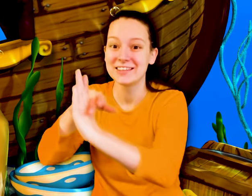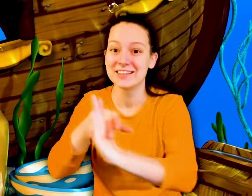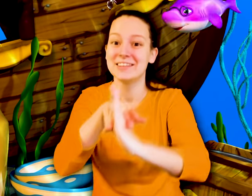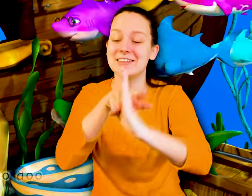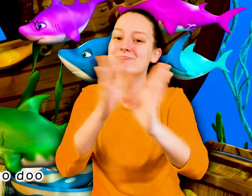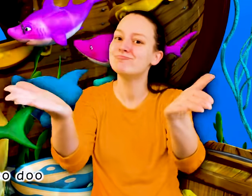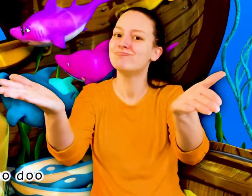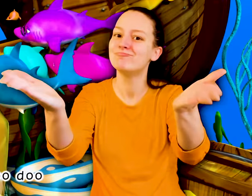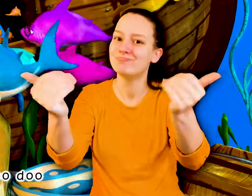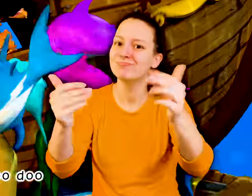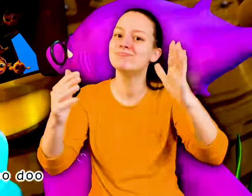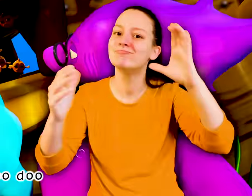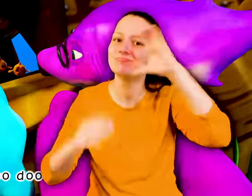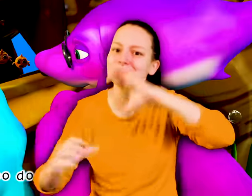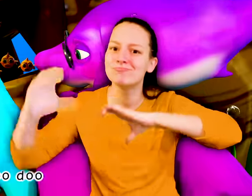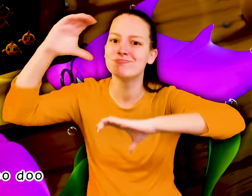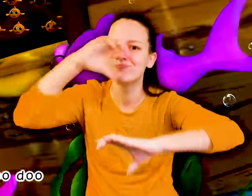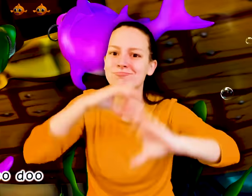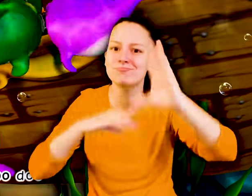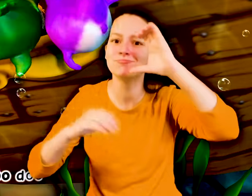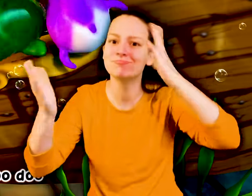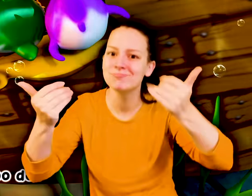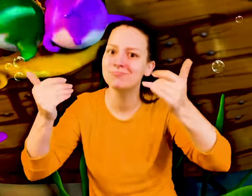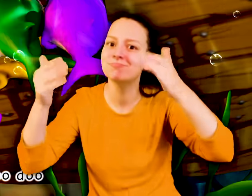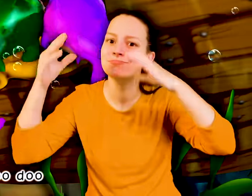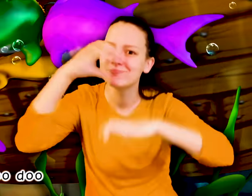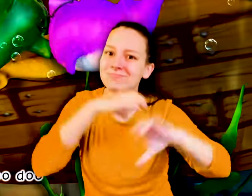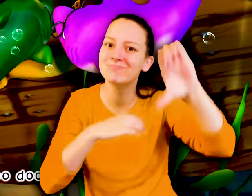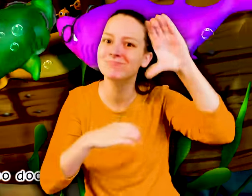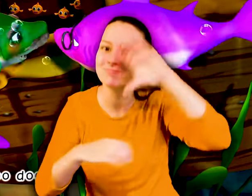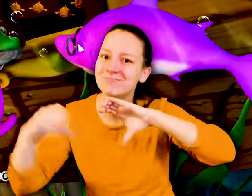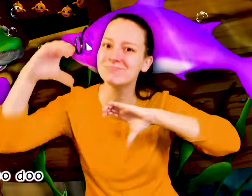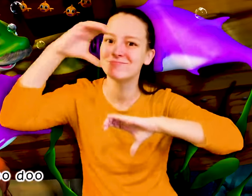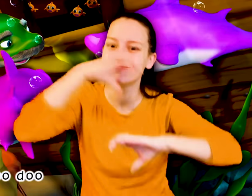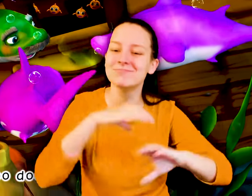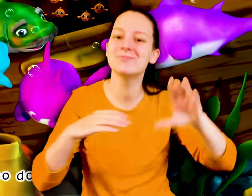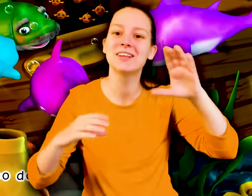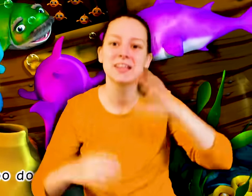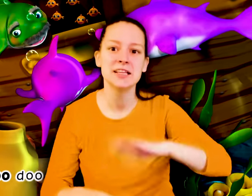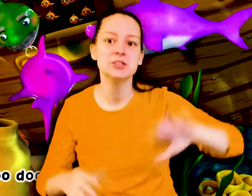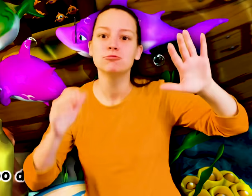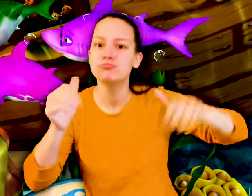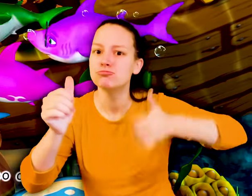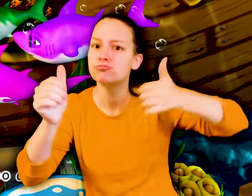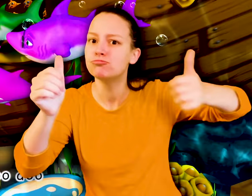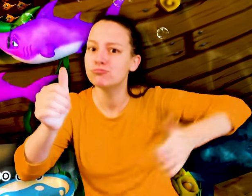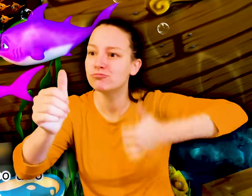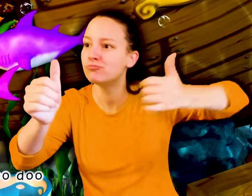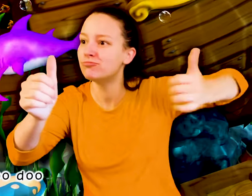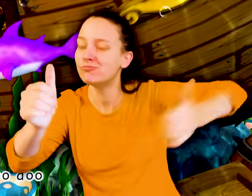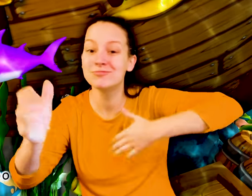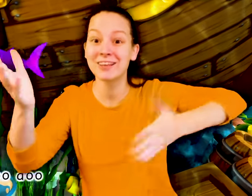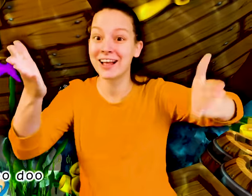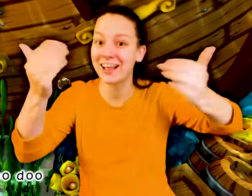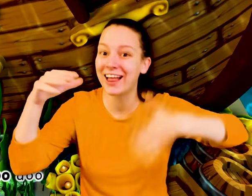shark. Let's go hunt, let's go hunt, let's go